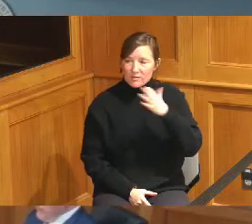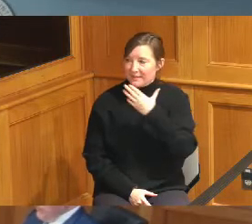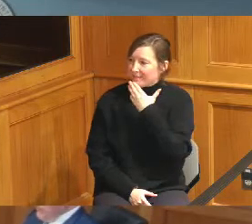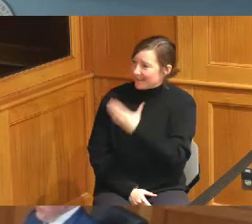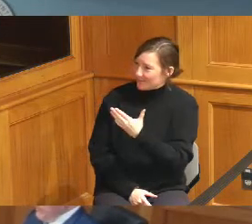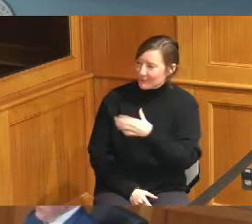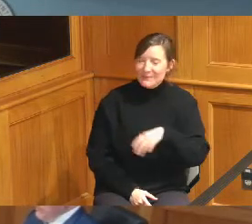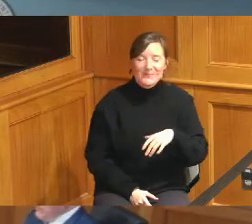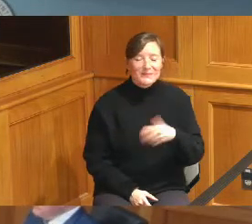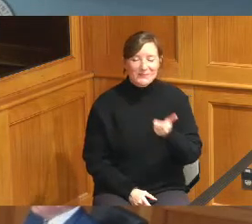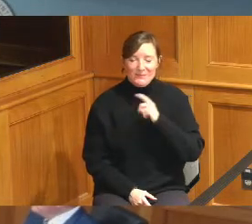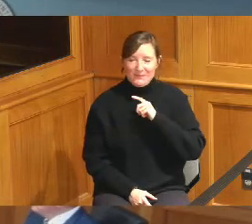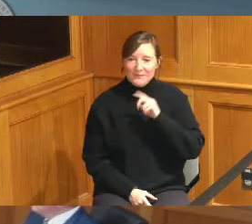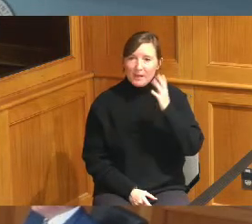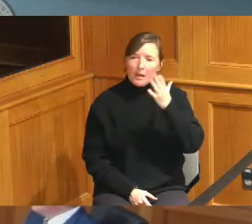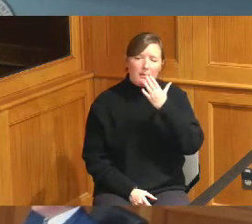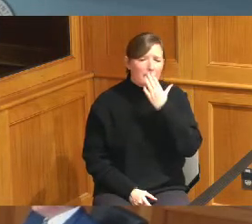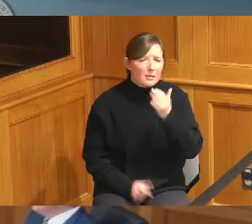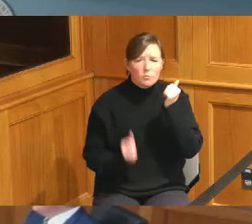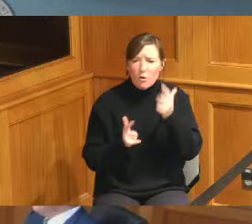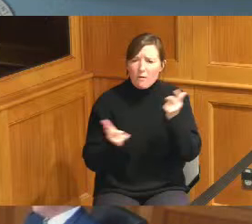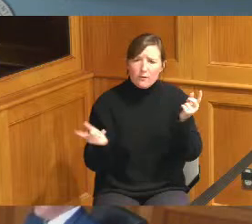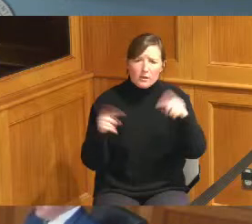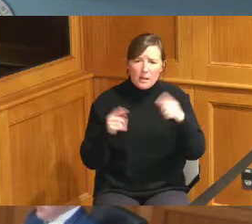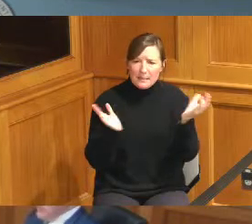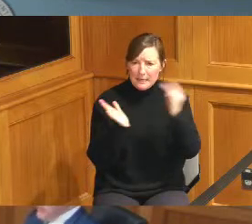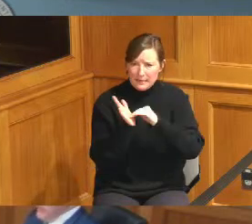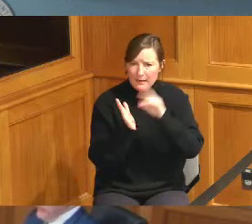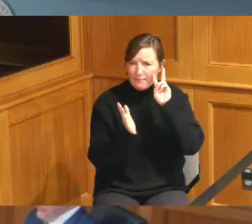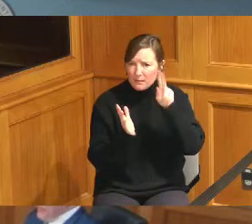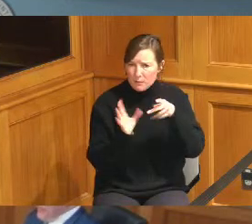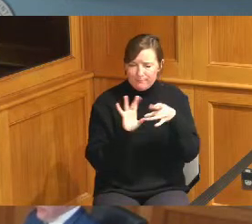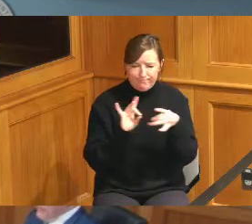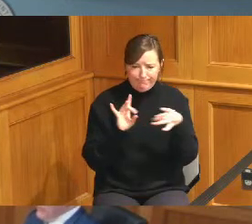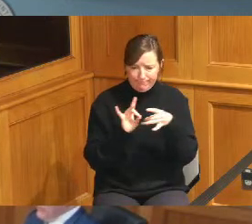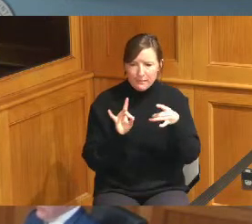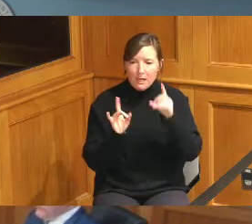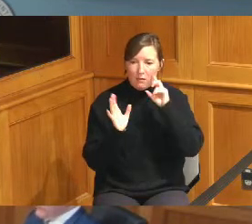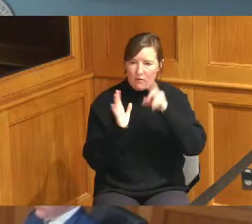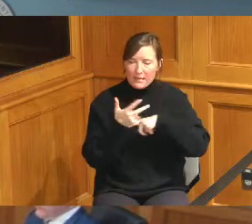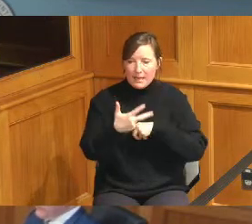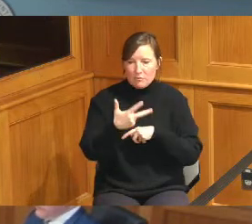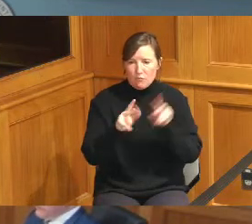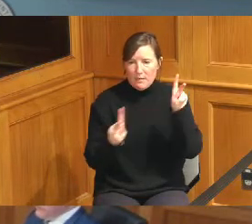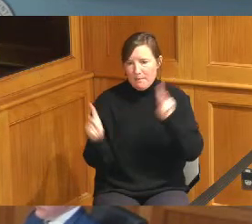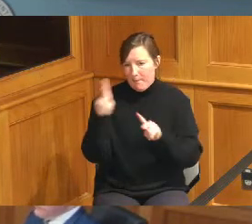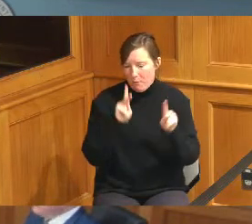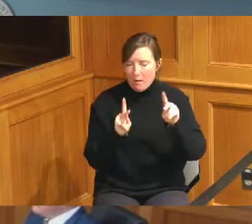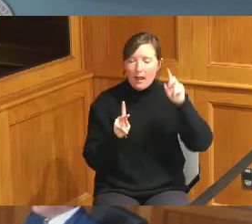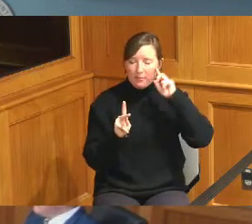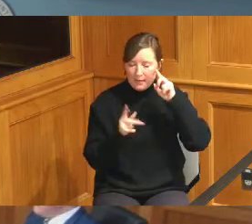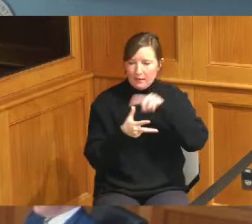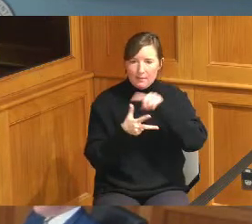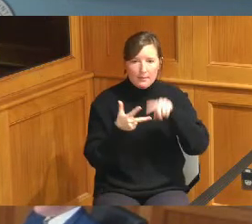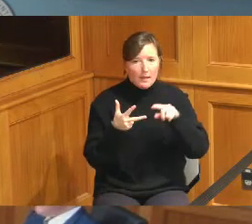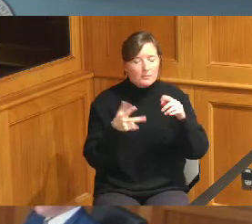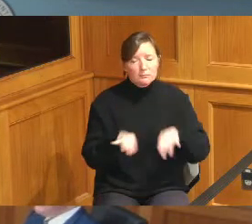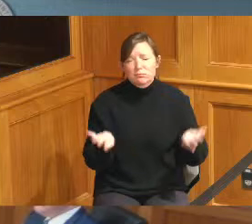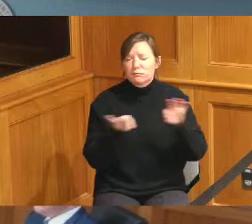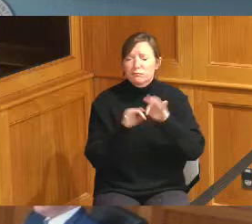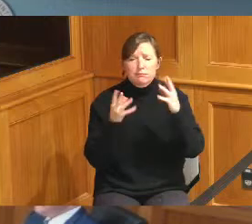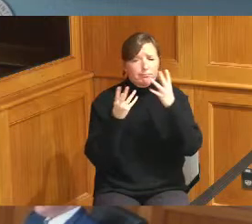selections. Thank you all for being here again. I'm recognizing 3 individuals that I think have made